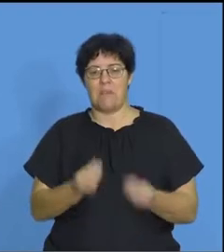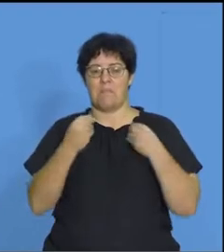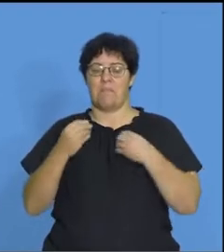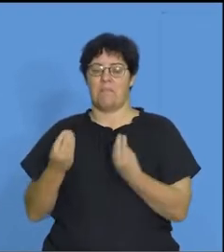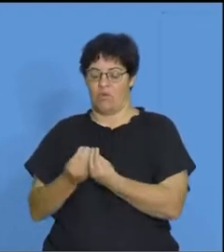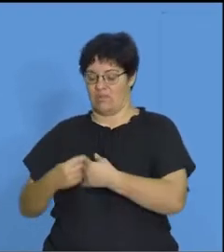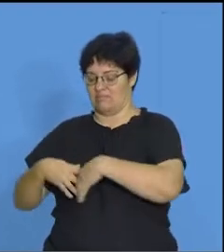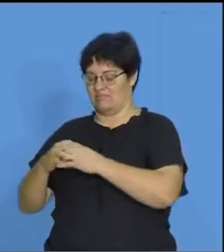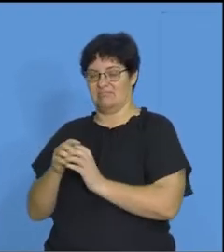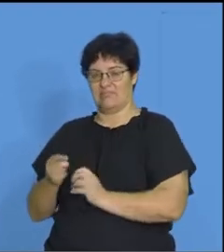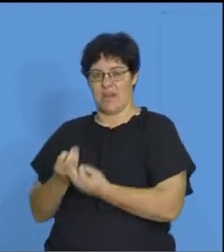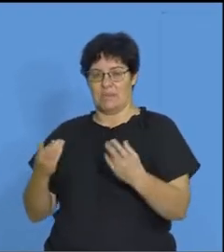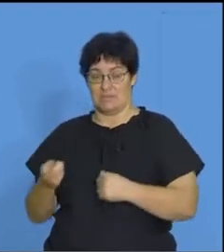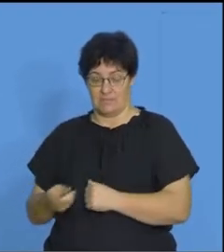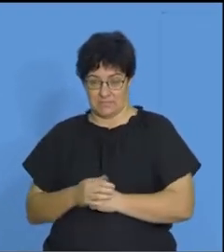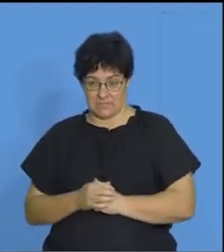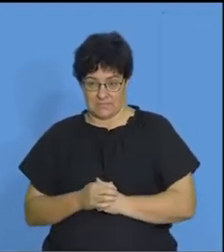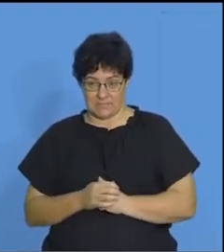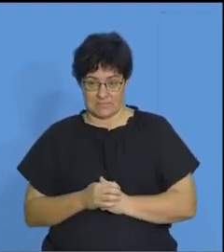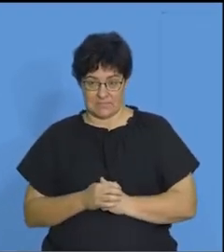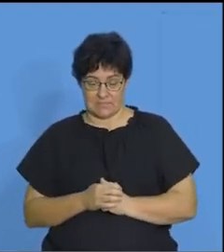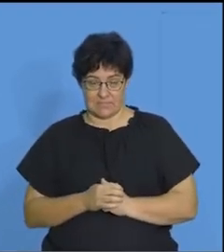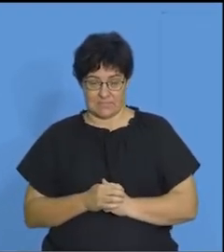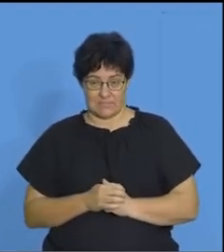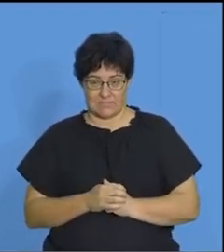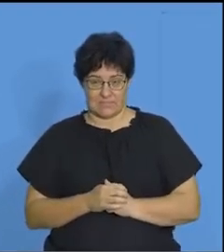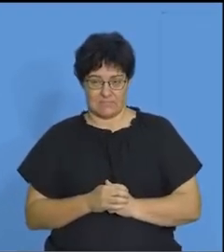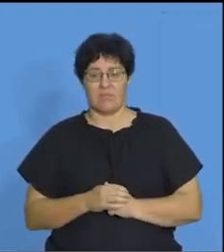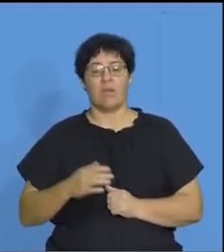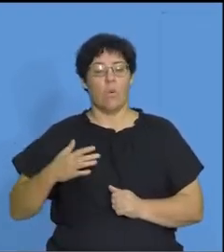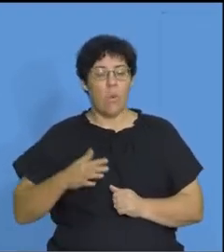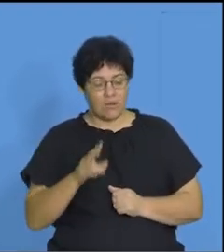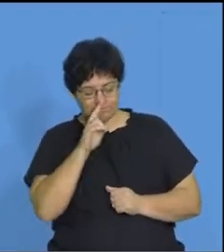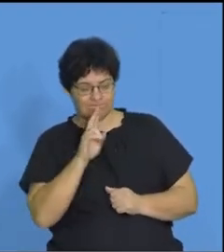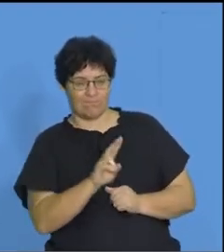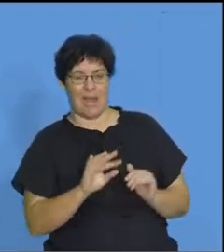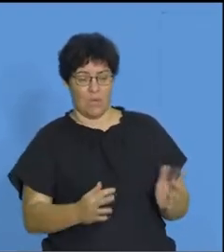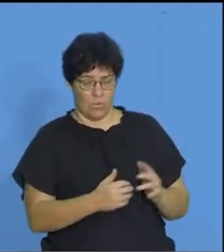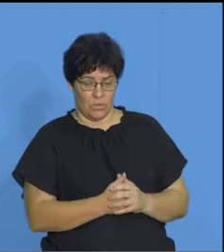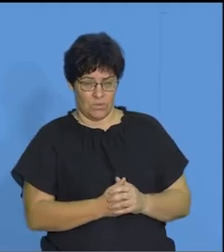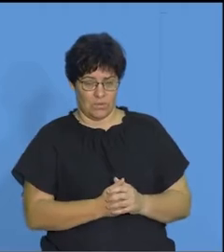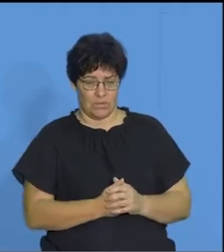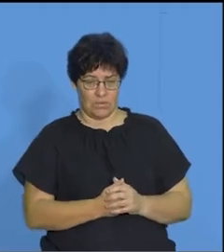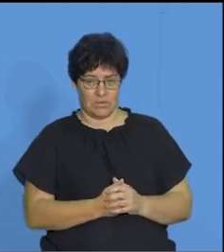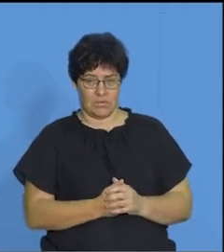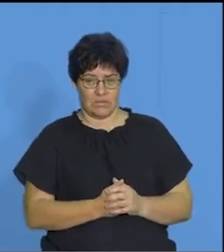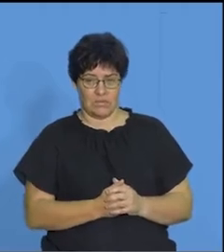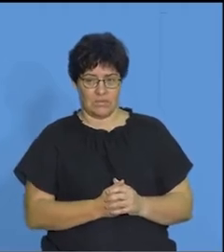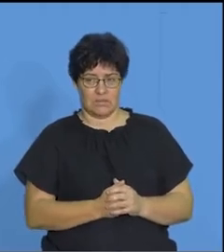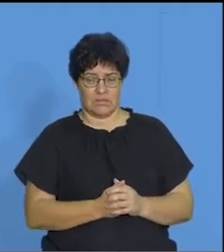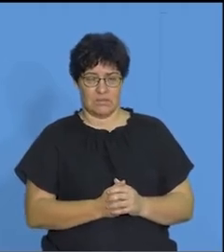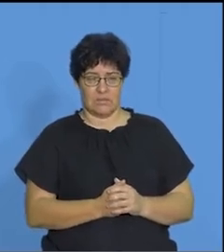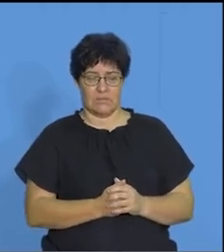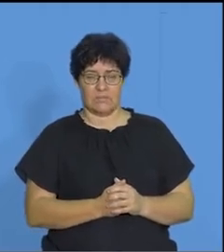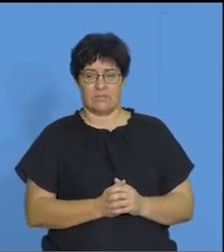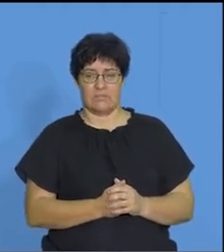the product, right? So this is what we want to appreciate also, that the ones that